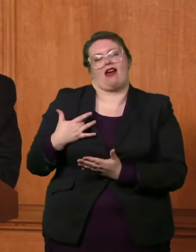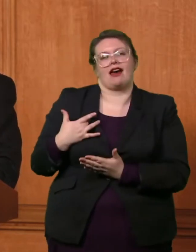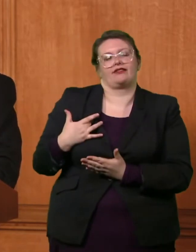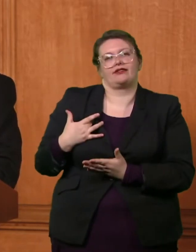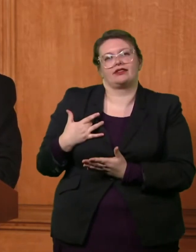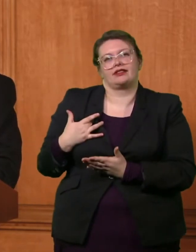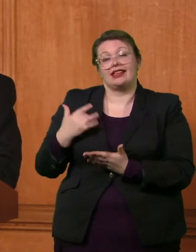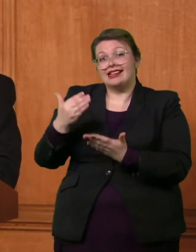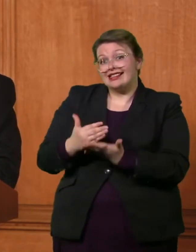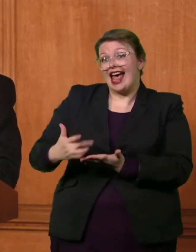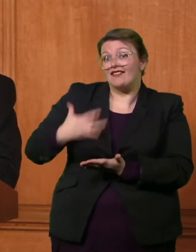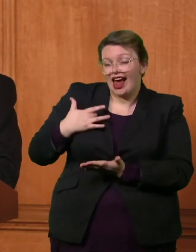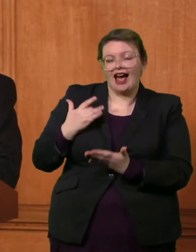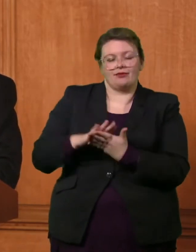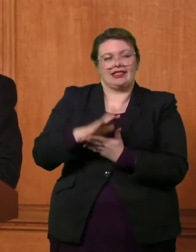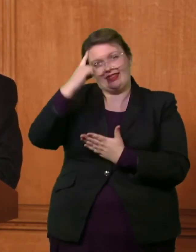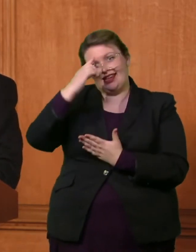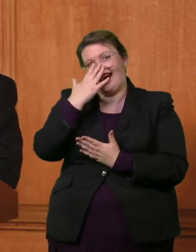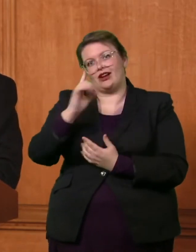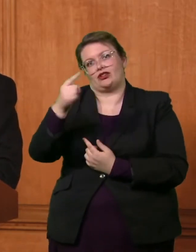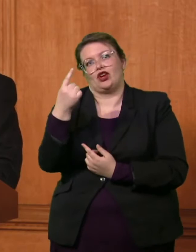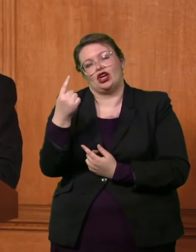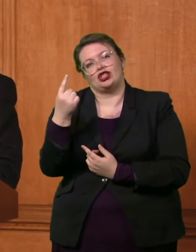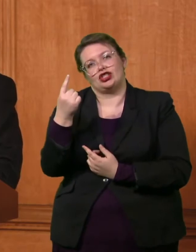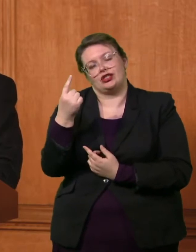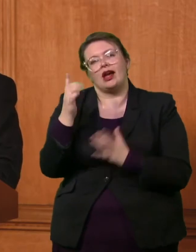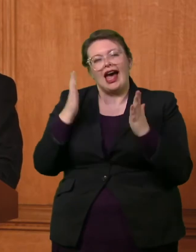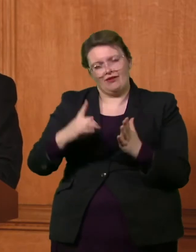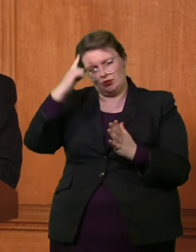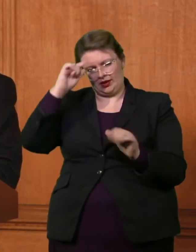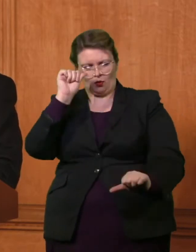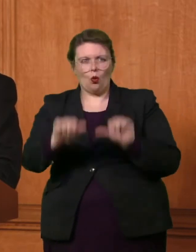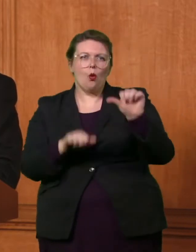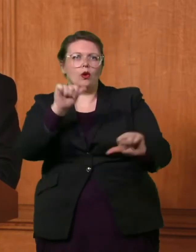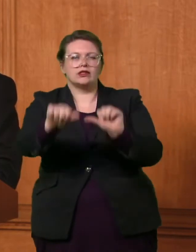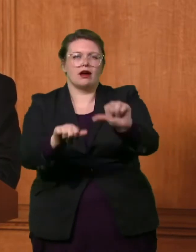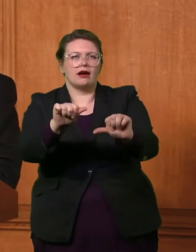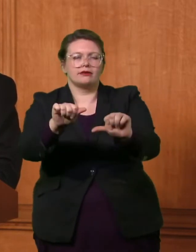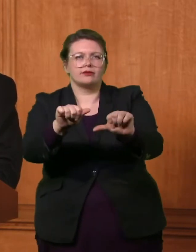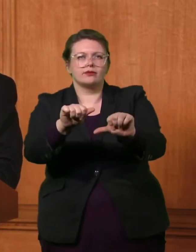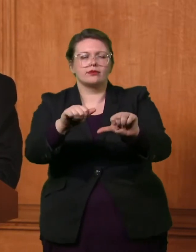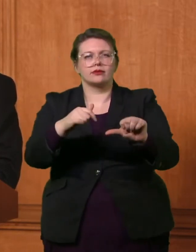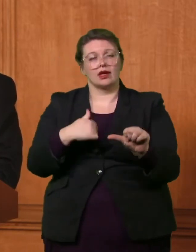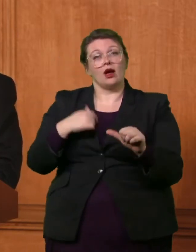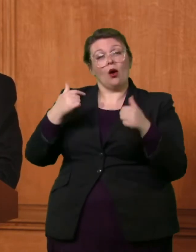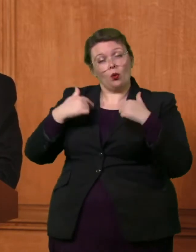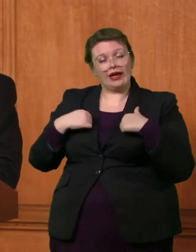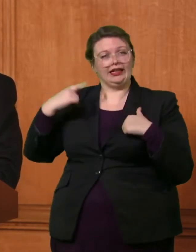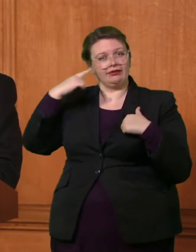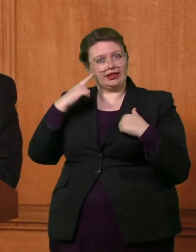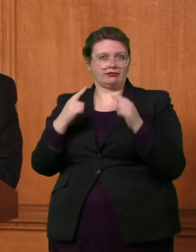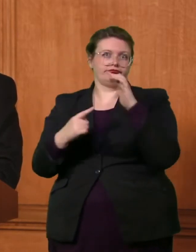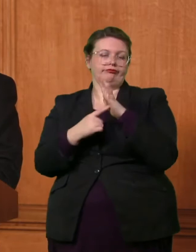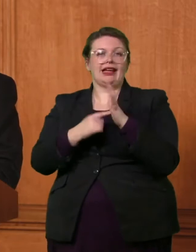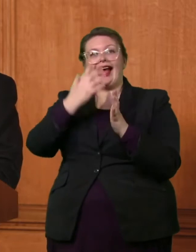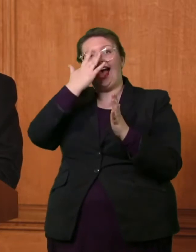place. And if our objective is to prioritise by age, we would have to, by occupation,